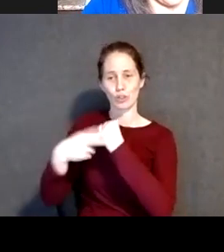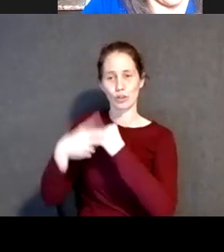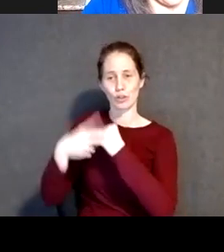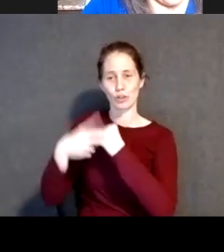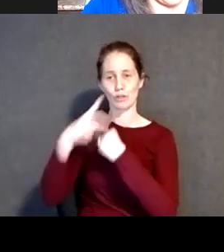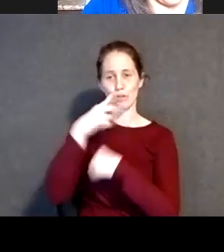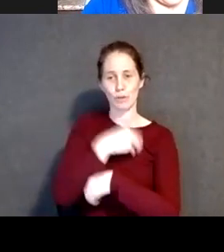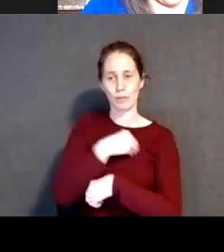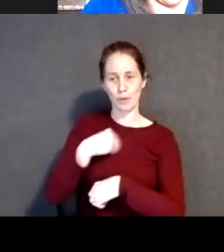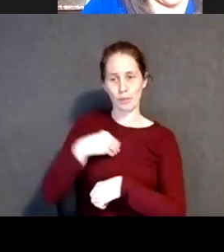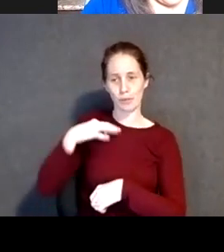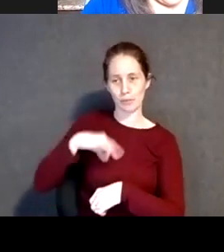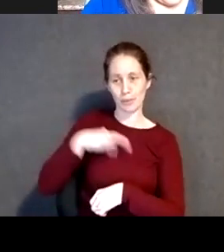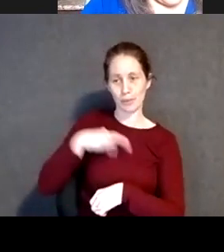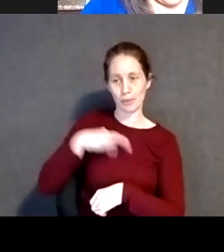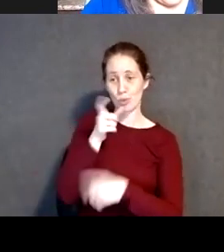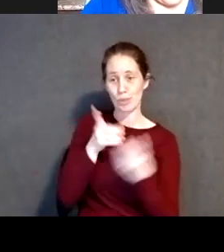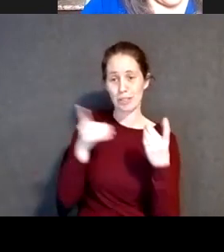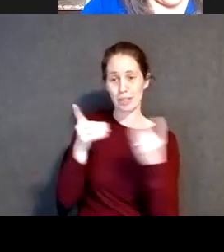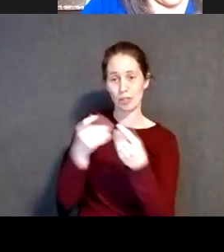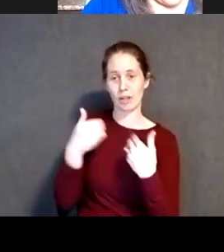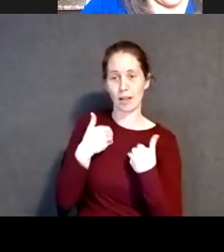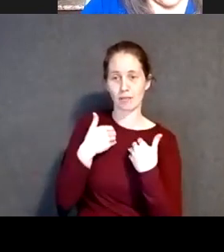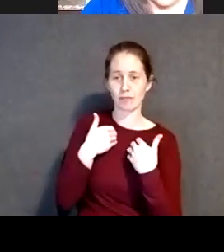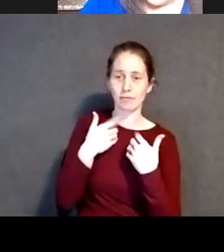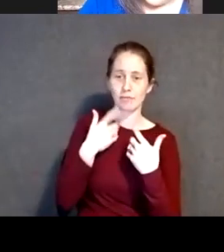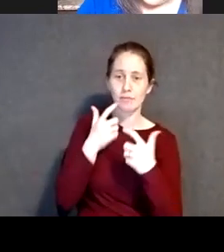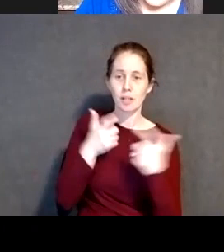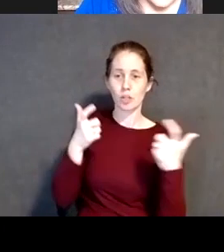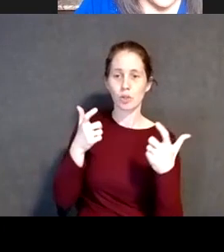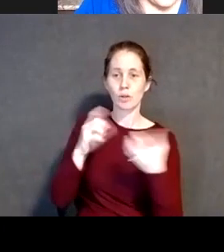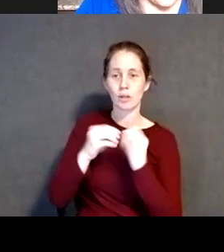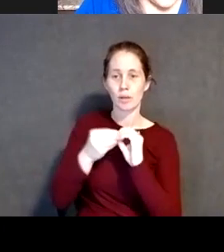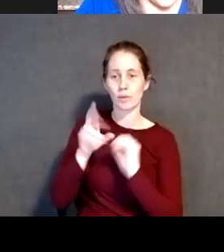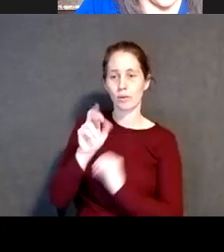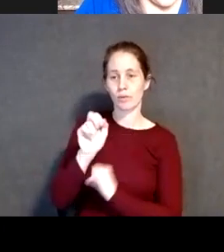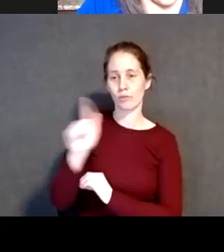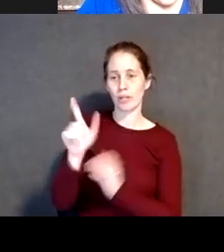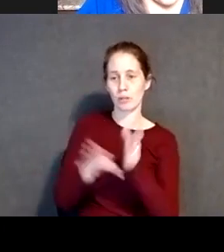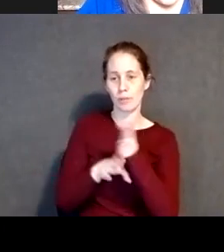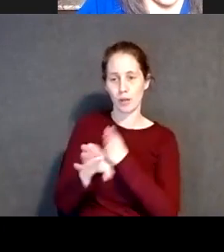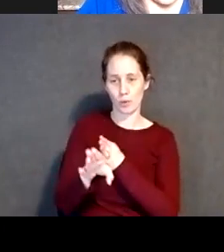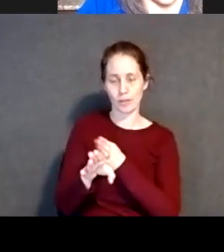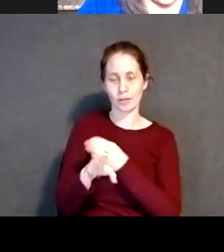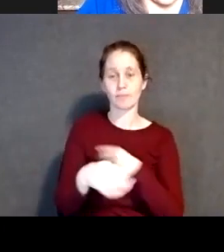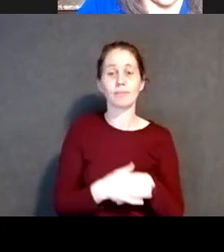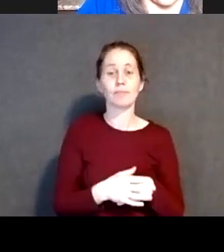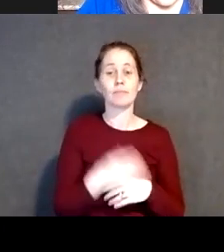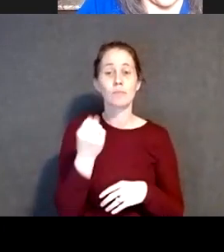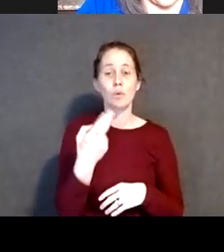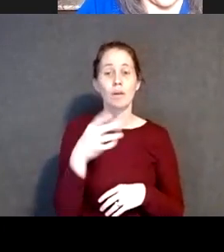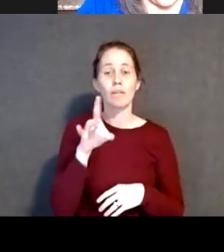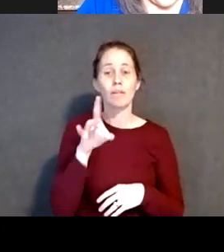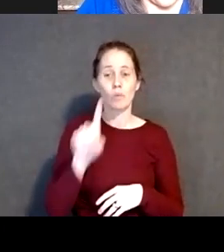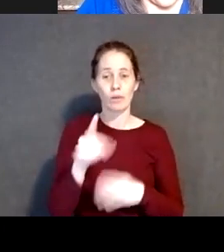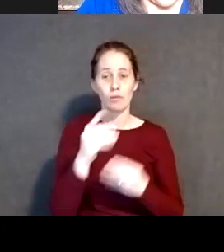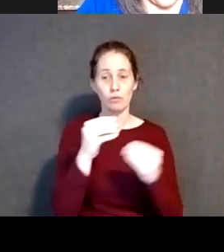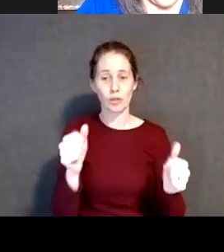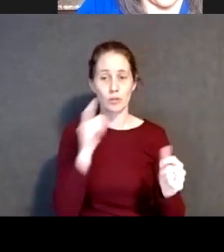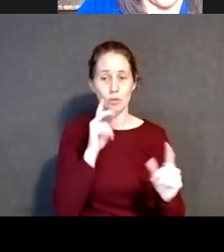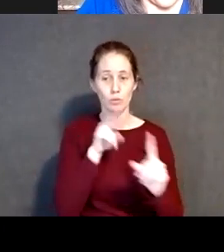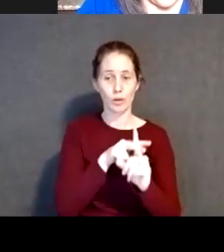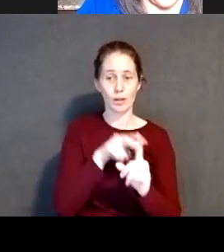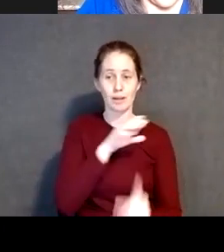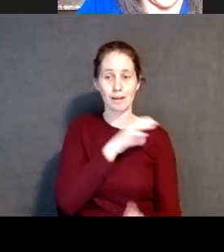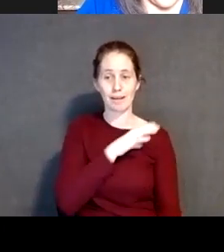a prominent number of racial minorities. Bill Number 1281, resolution appointing Councilman